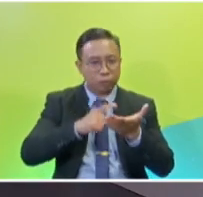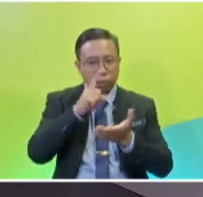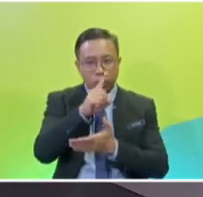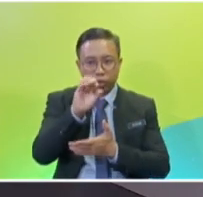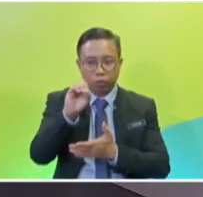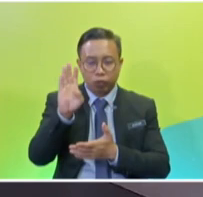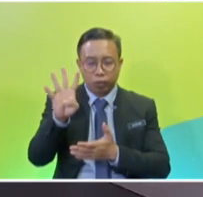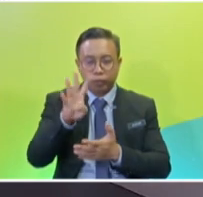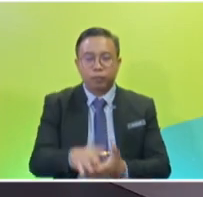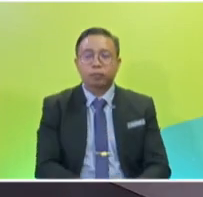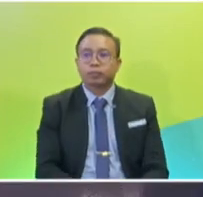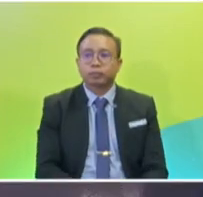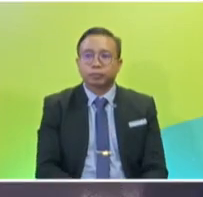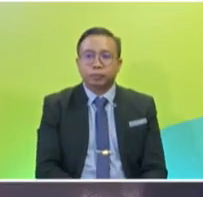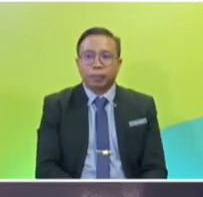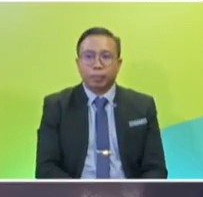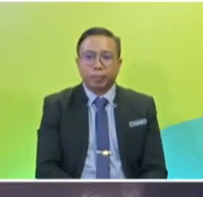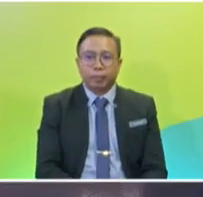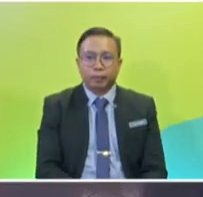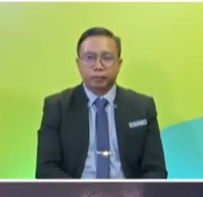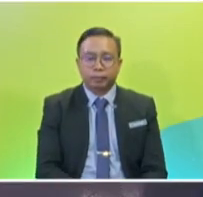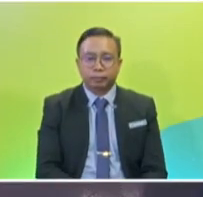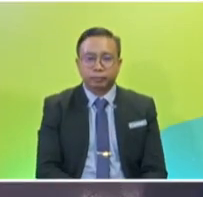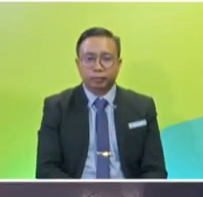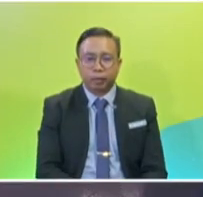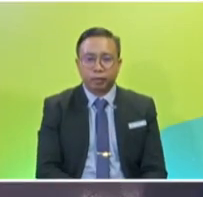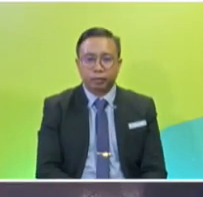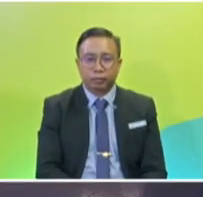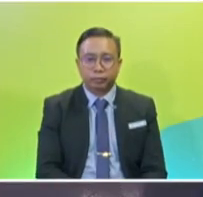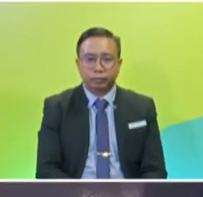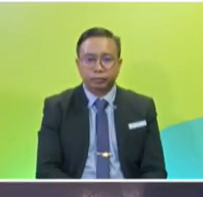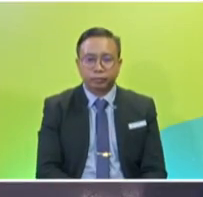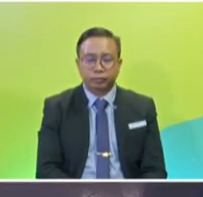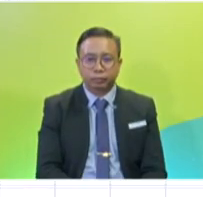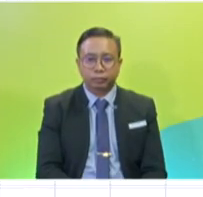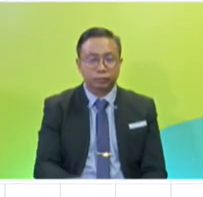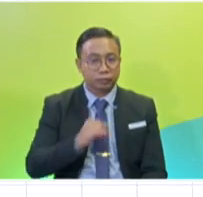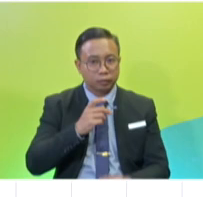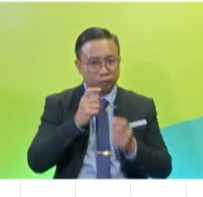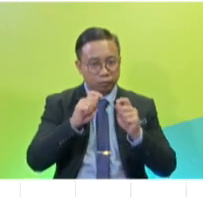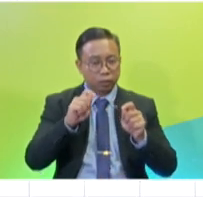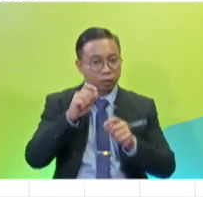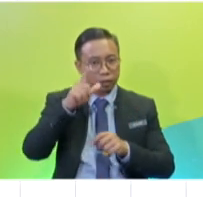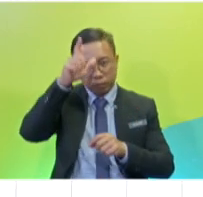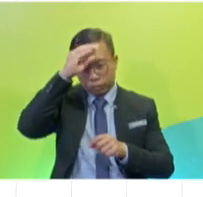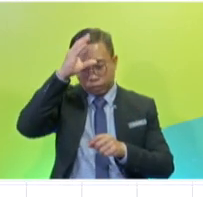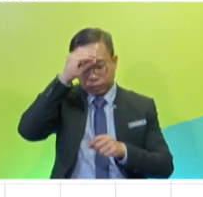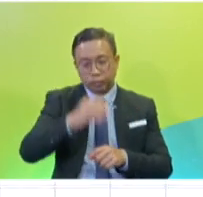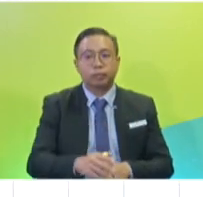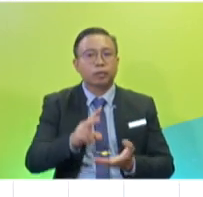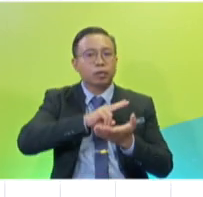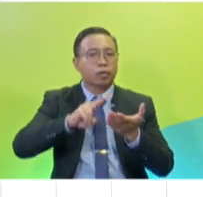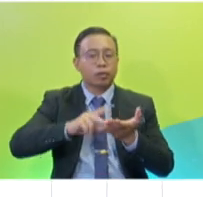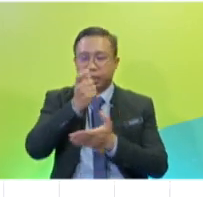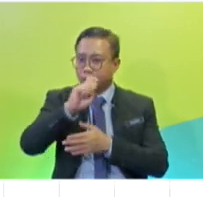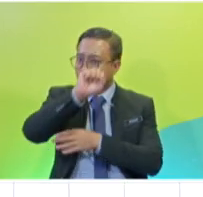104? Anyone? Okay. Can you raise your hand up, please? Can I try, madam? Okay, Yusof. Can you please read the question,